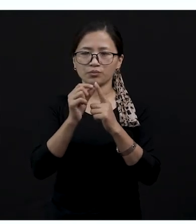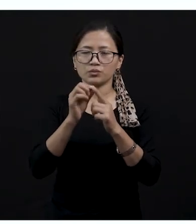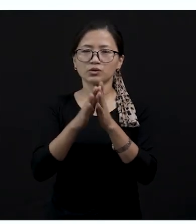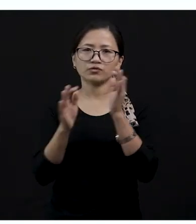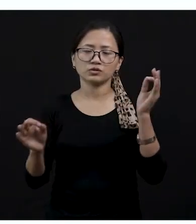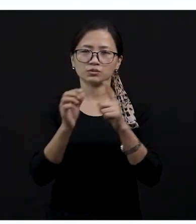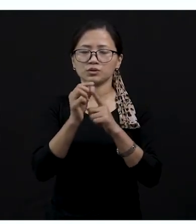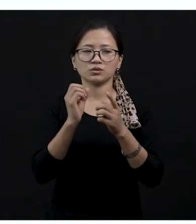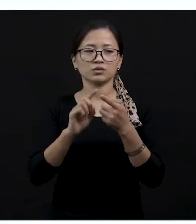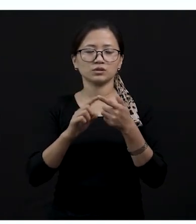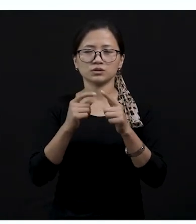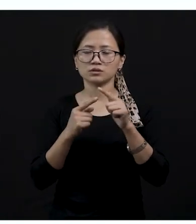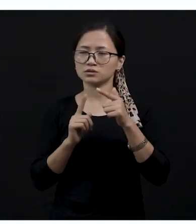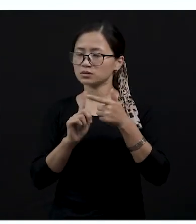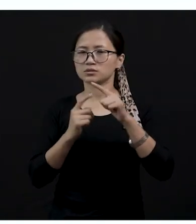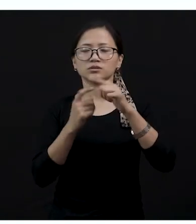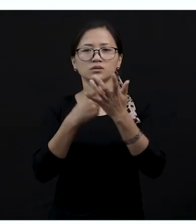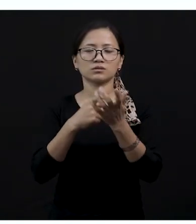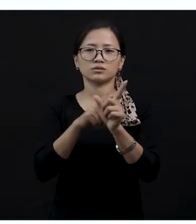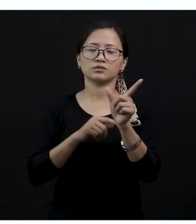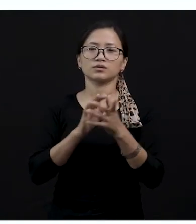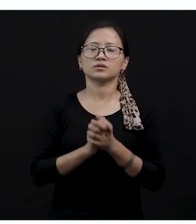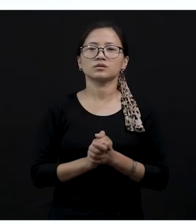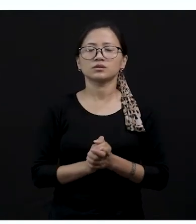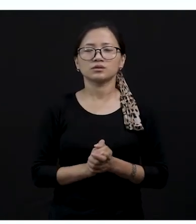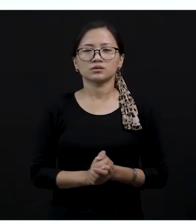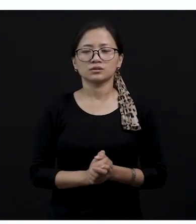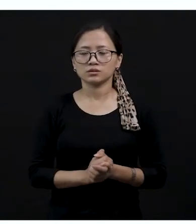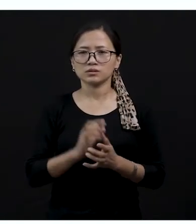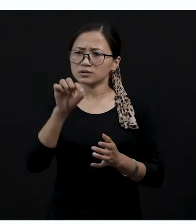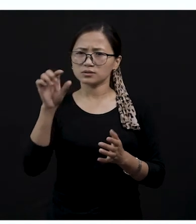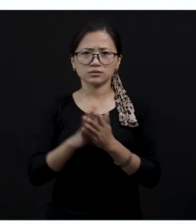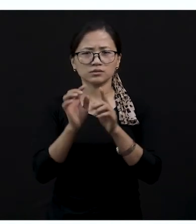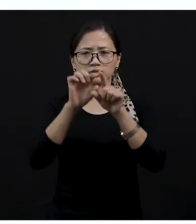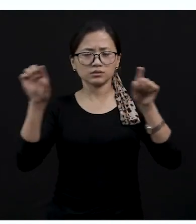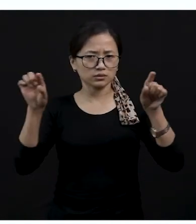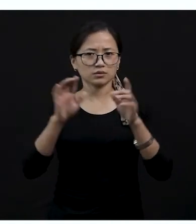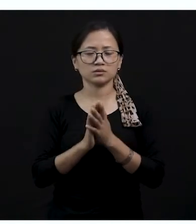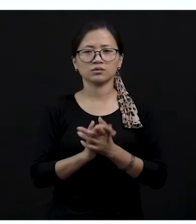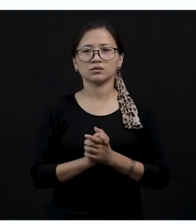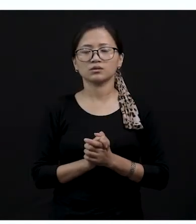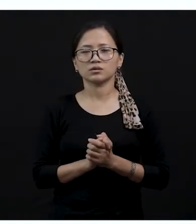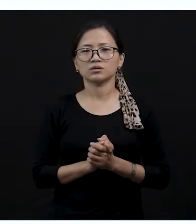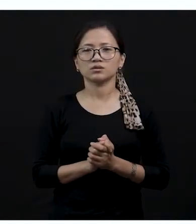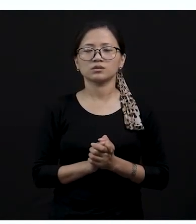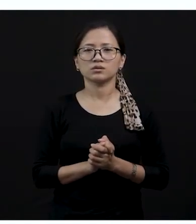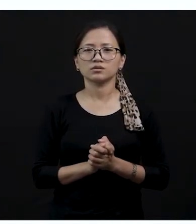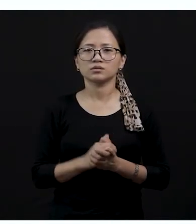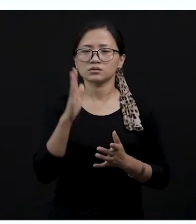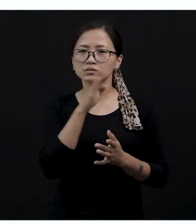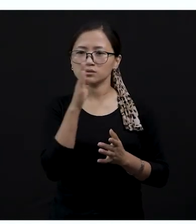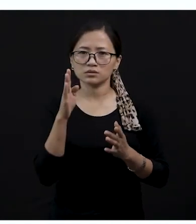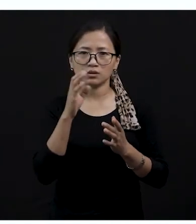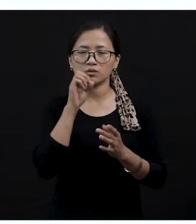that at the end of each verse, okay, at the end of each sentence in a poetry or line in a poetry, okay, that